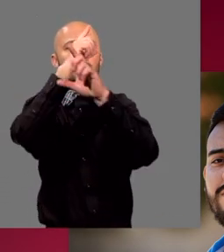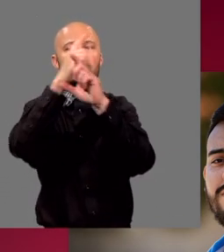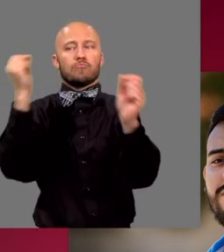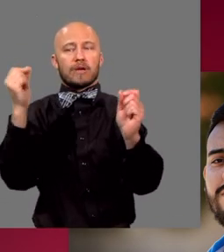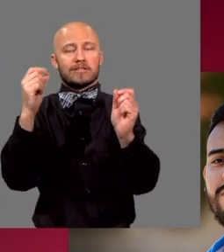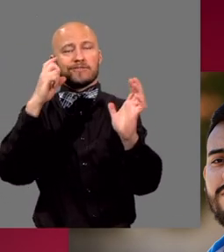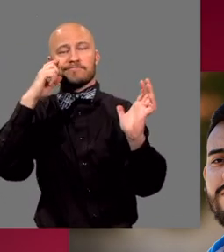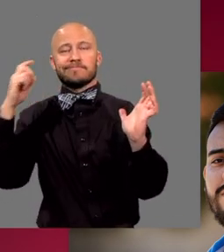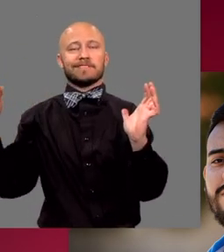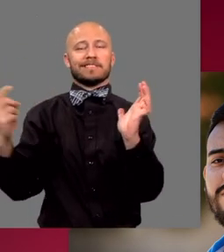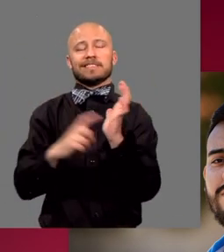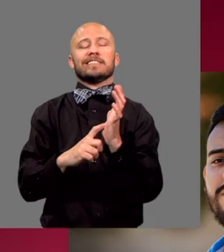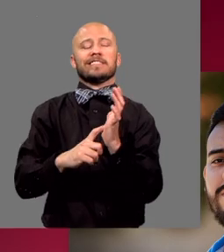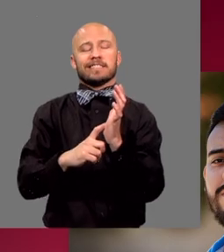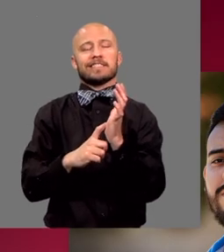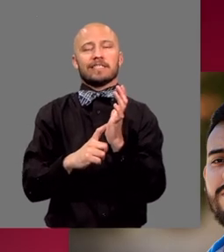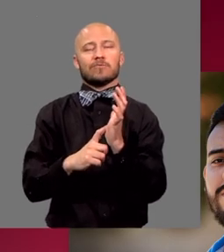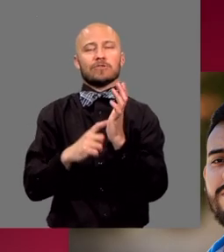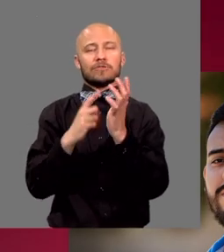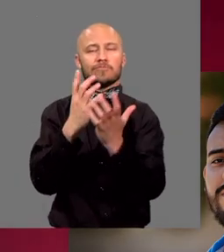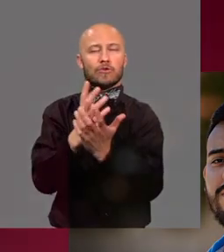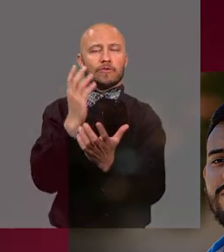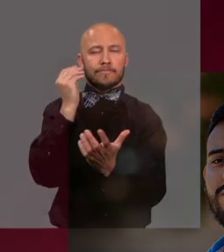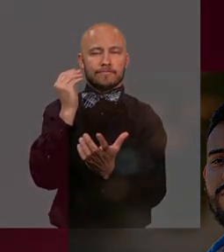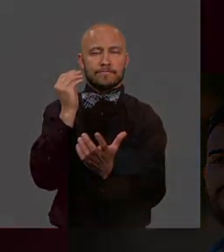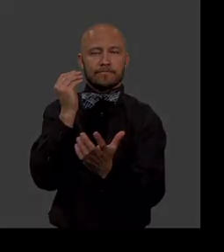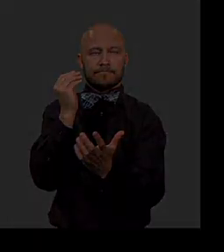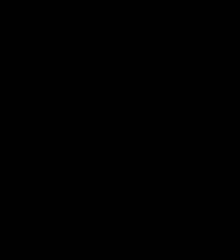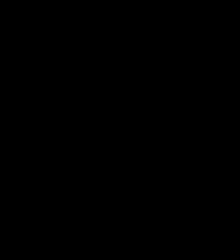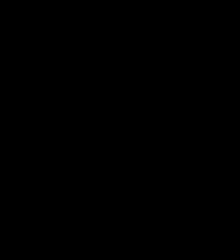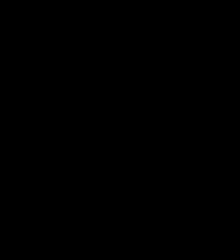2021 President's Distinguished Scholar.